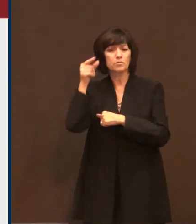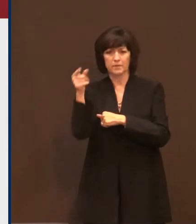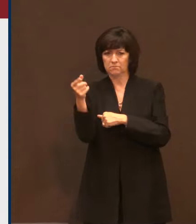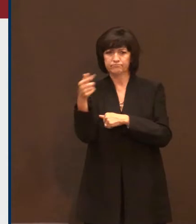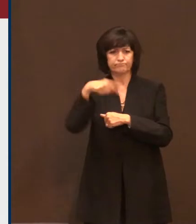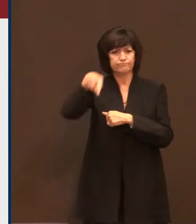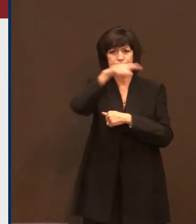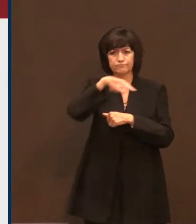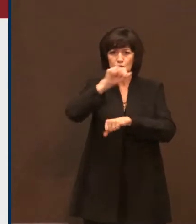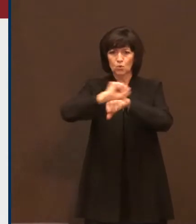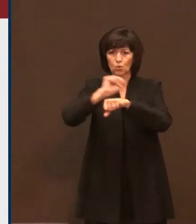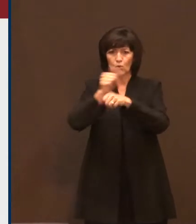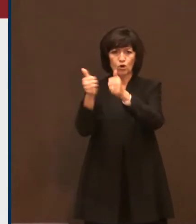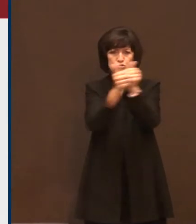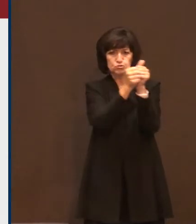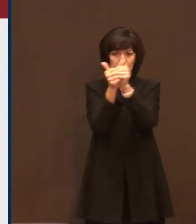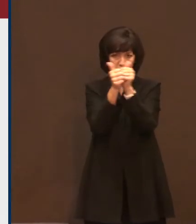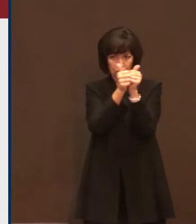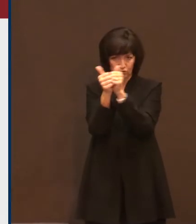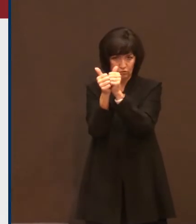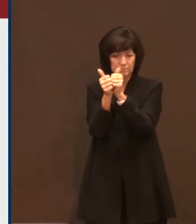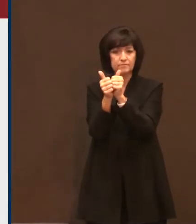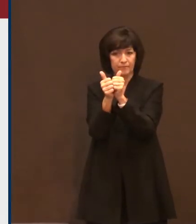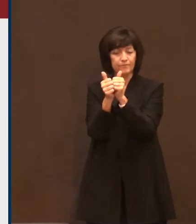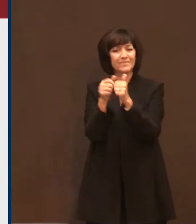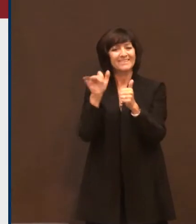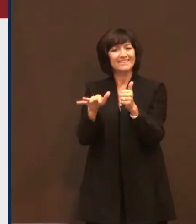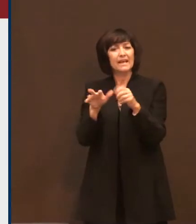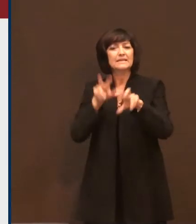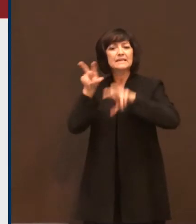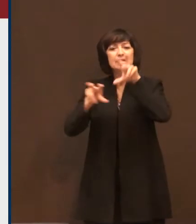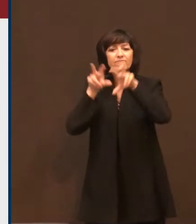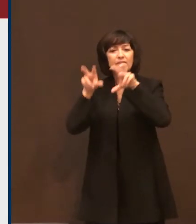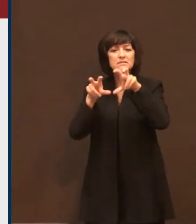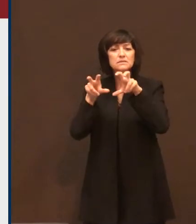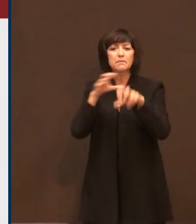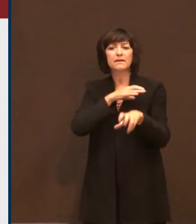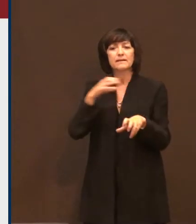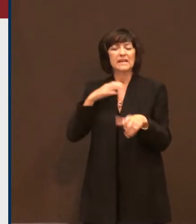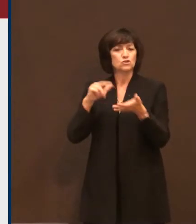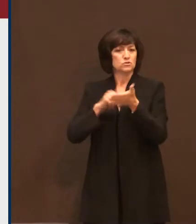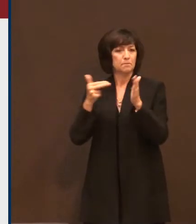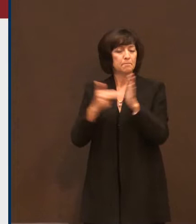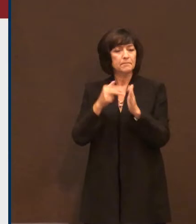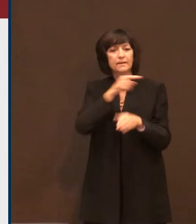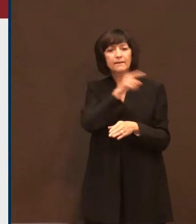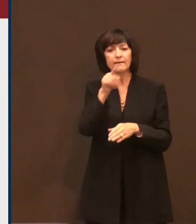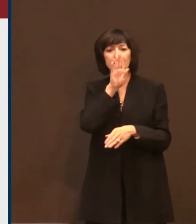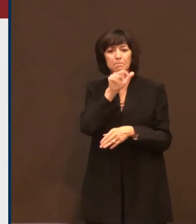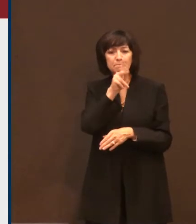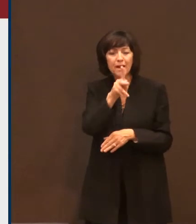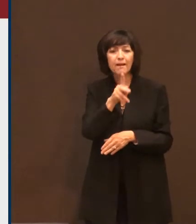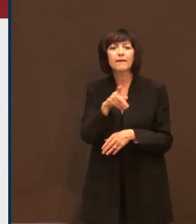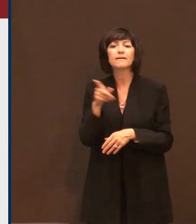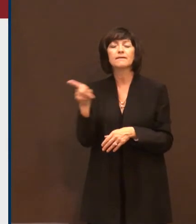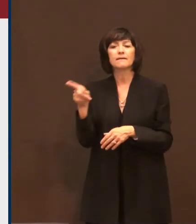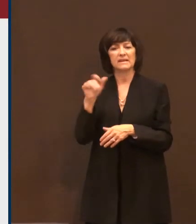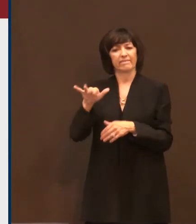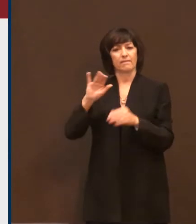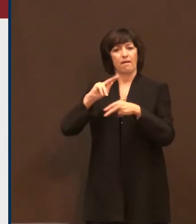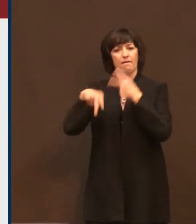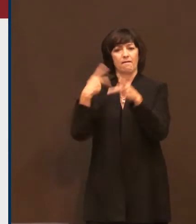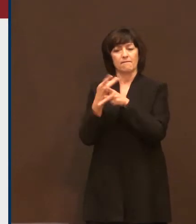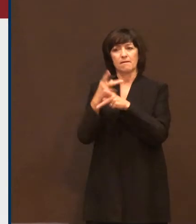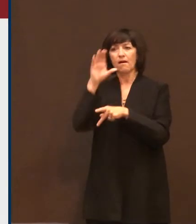we have an investment council, which includes a number of investors like banks and hospitals and charitable organizations and